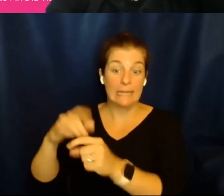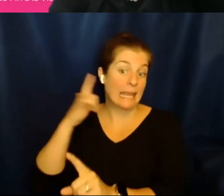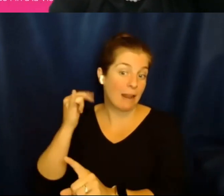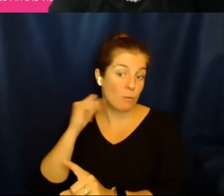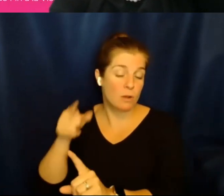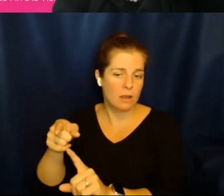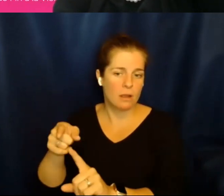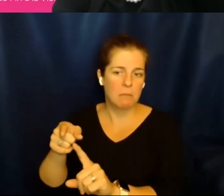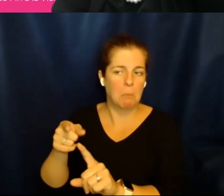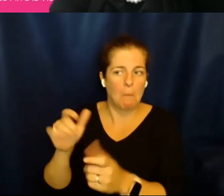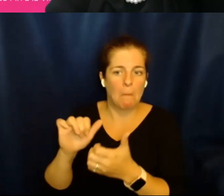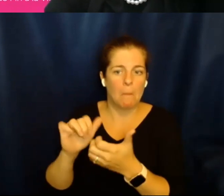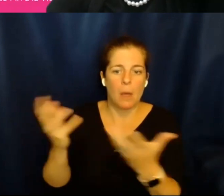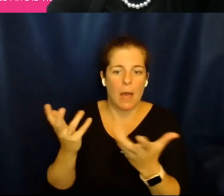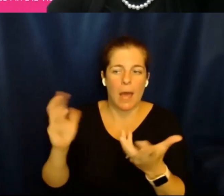do?